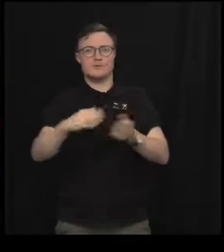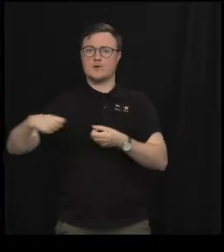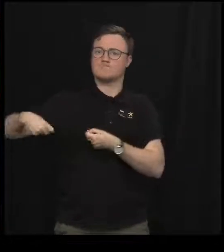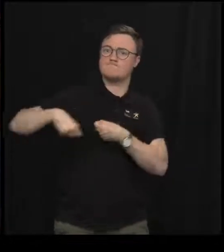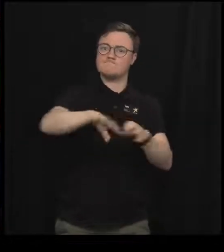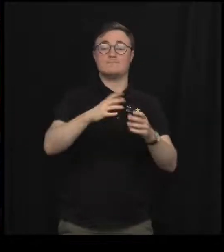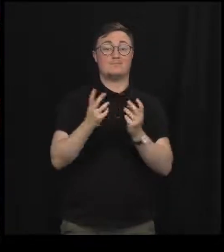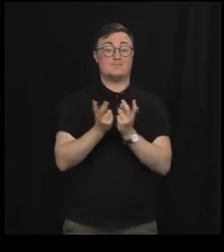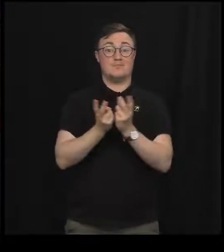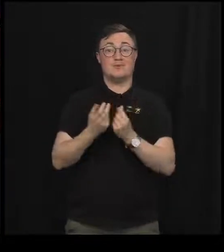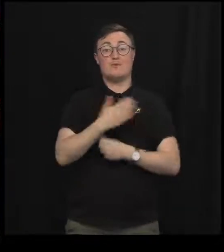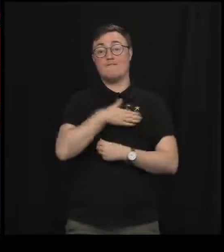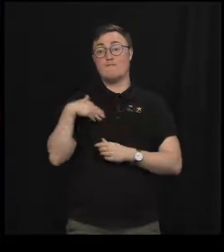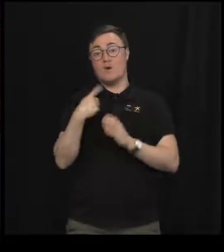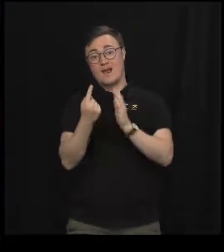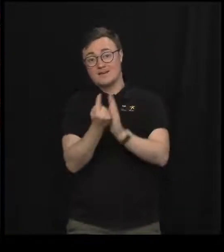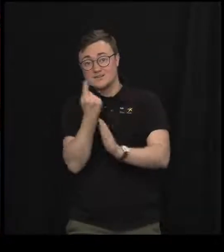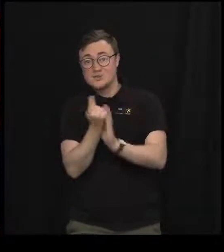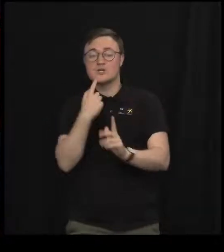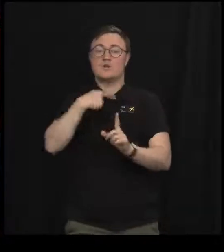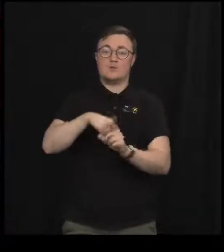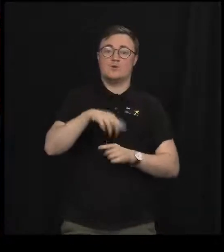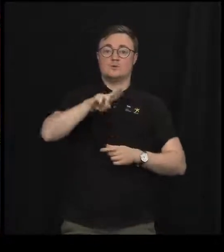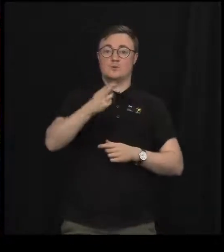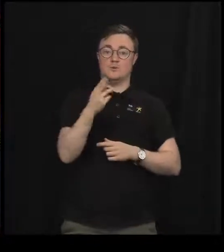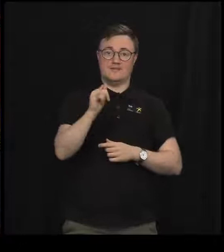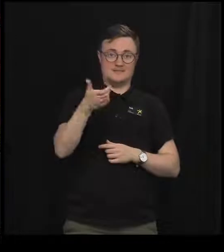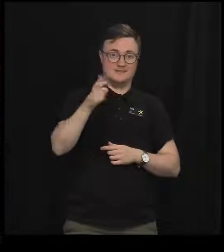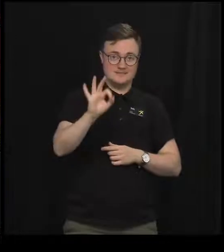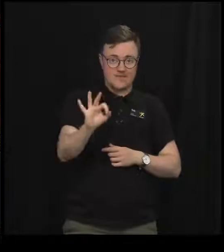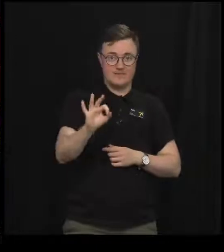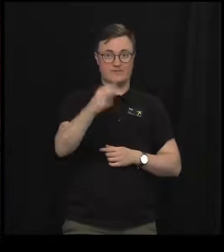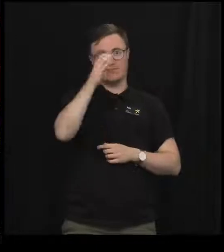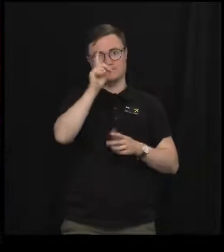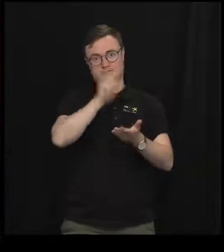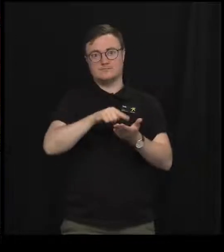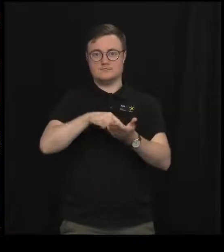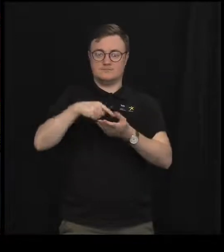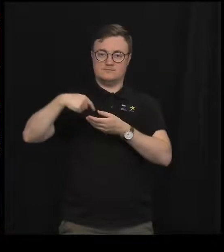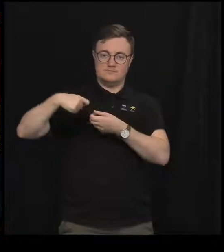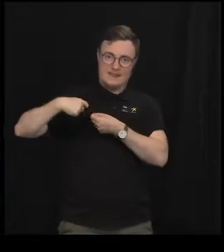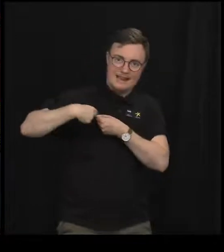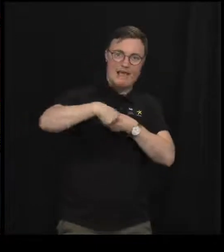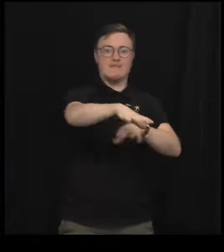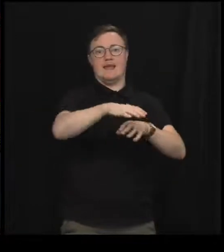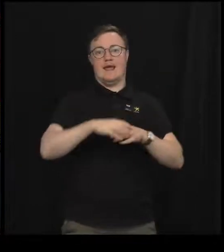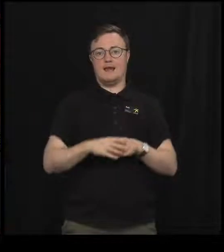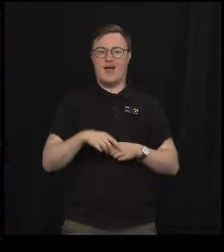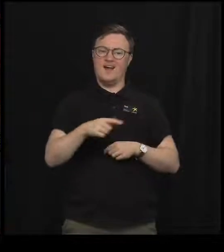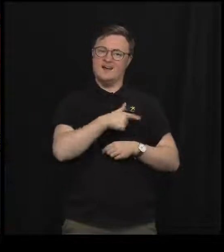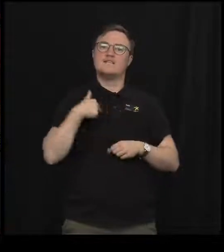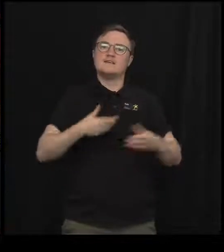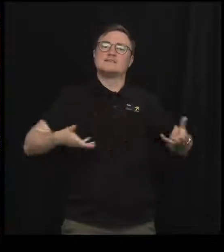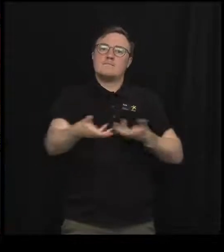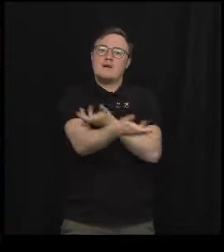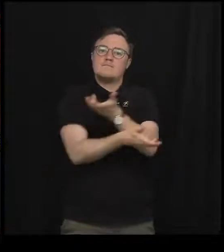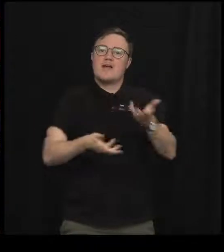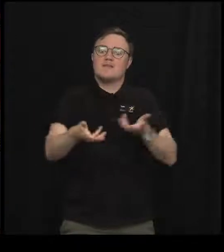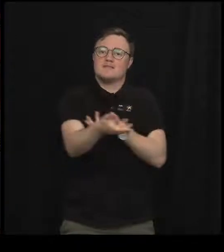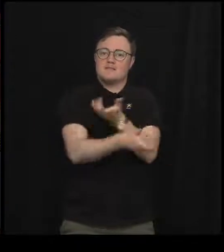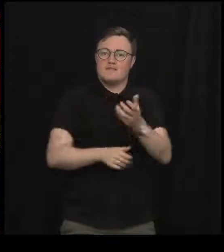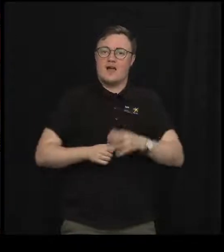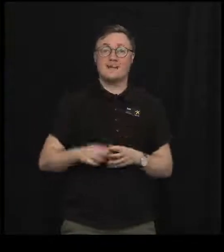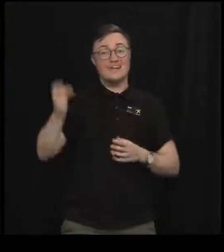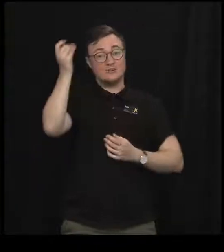and in this case, UNICEF's amazing ability to deliver to those who need it. So it's smart things such as that,